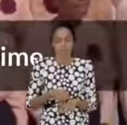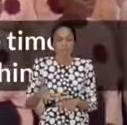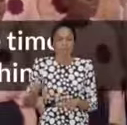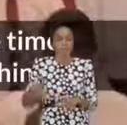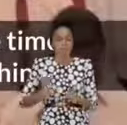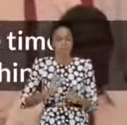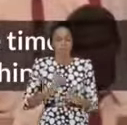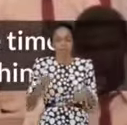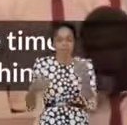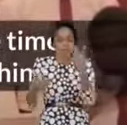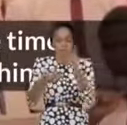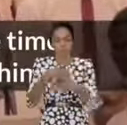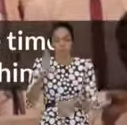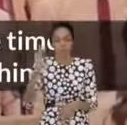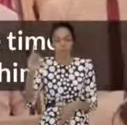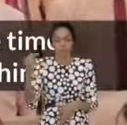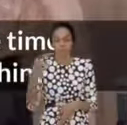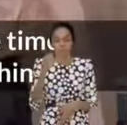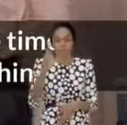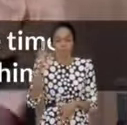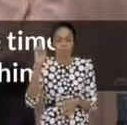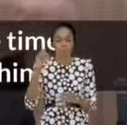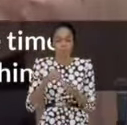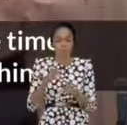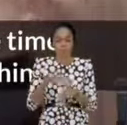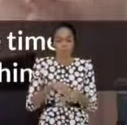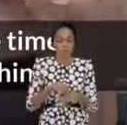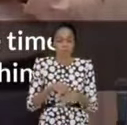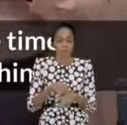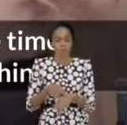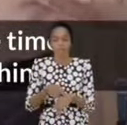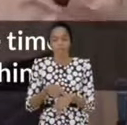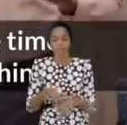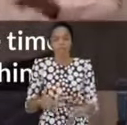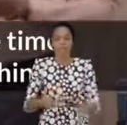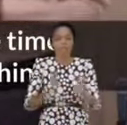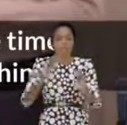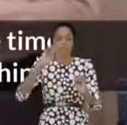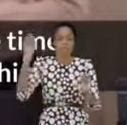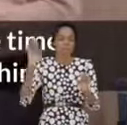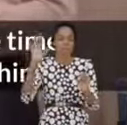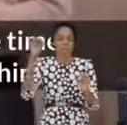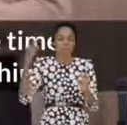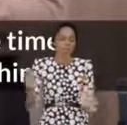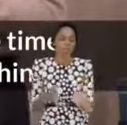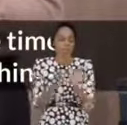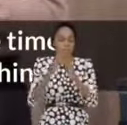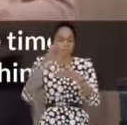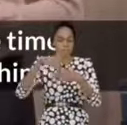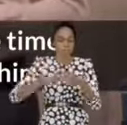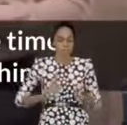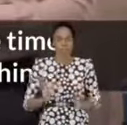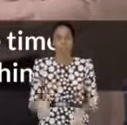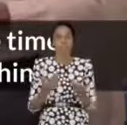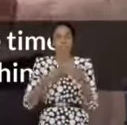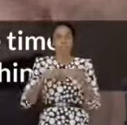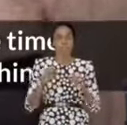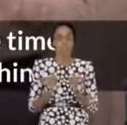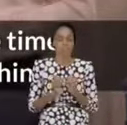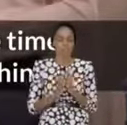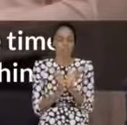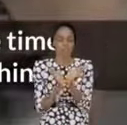more time. So let us go back to Bethel one more time, one more time. Let the light of Jesus